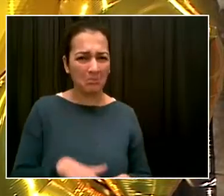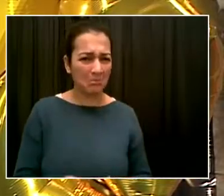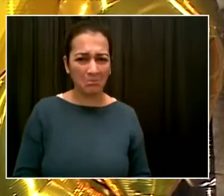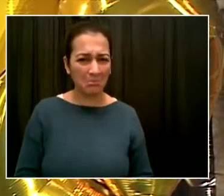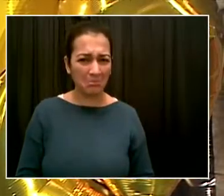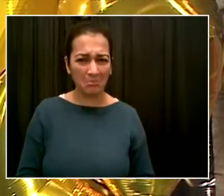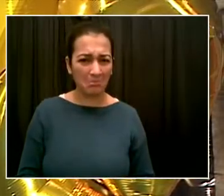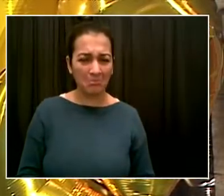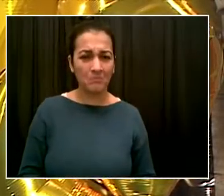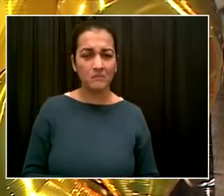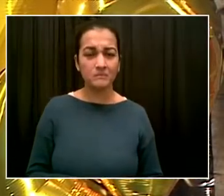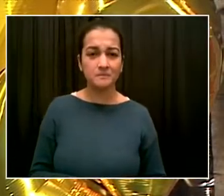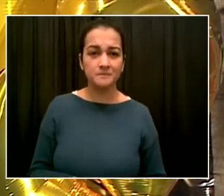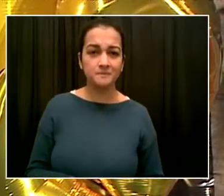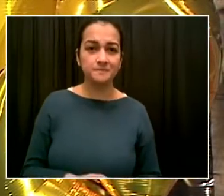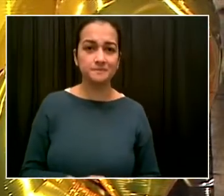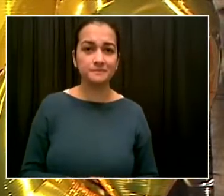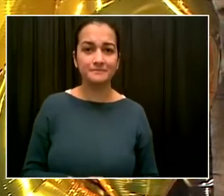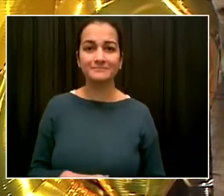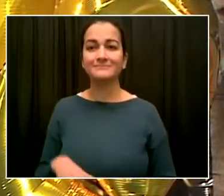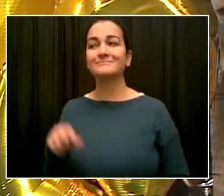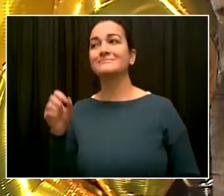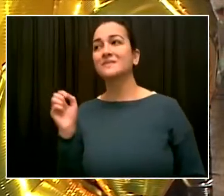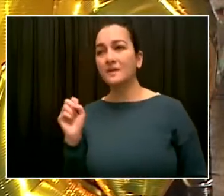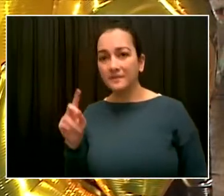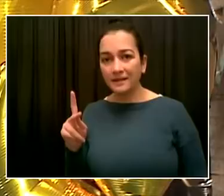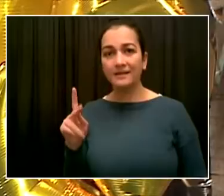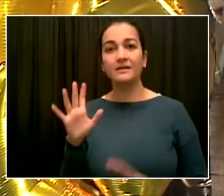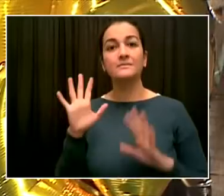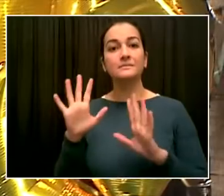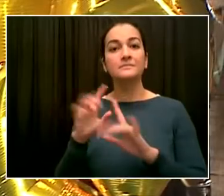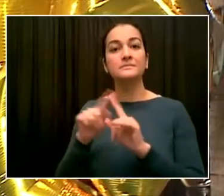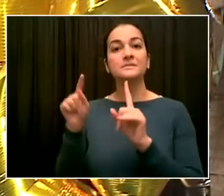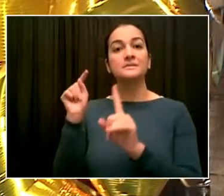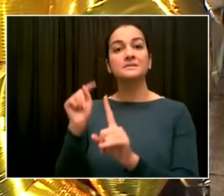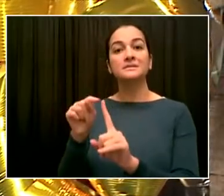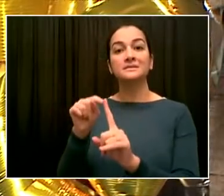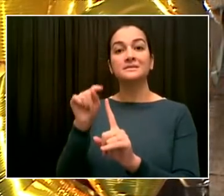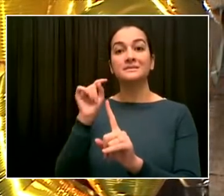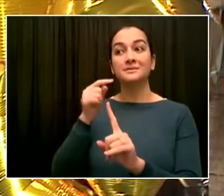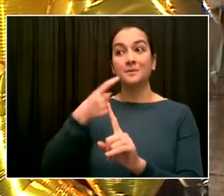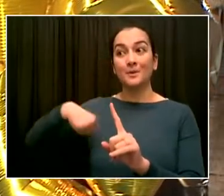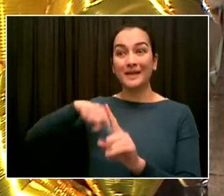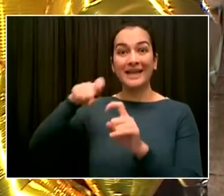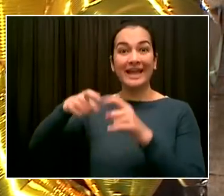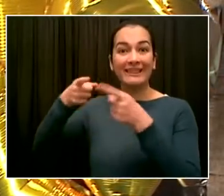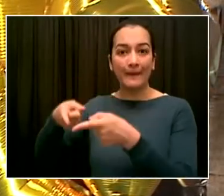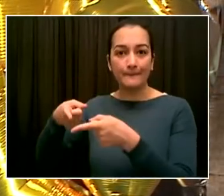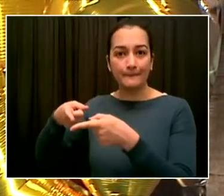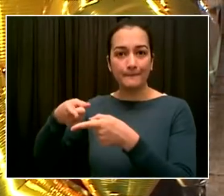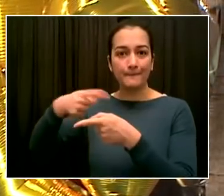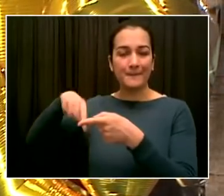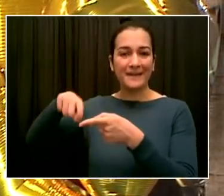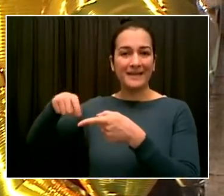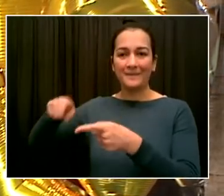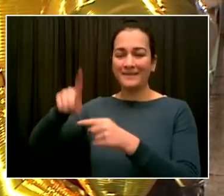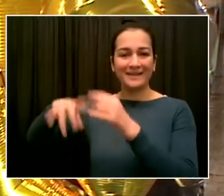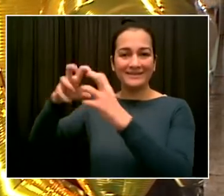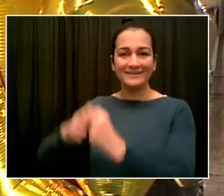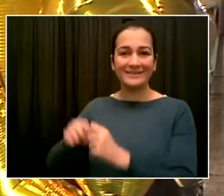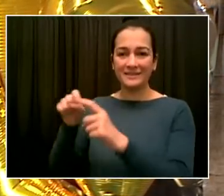organization, and it's about life sciences. I truly believe it would have been a huge mistake to turn this